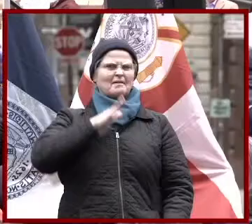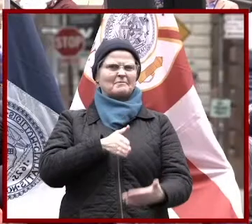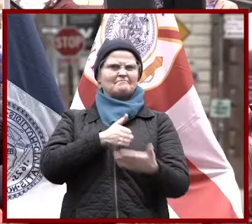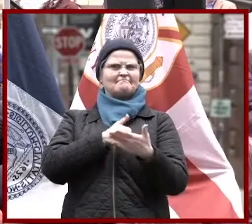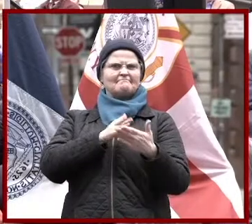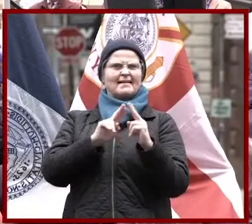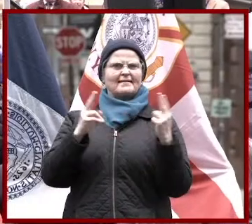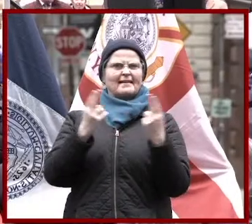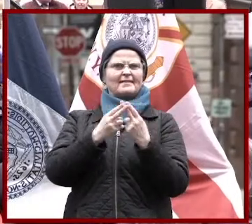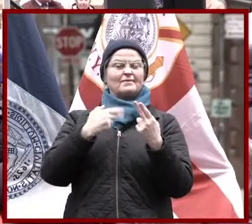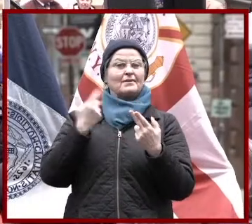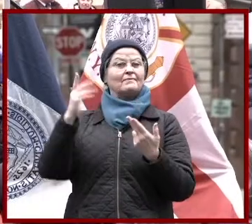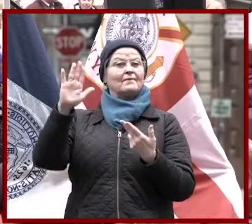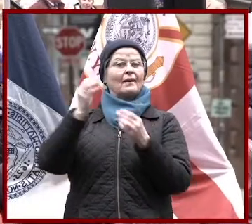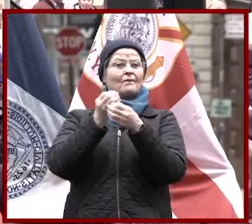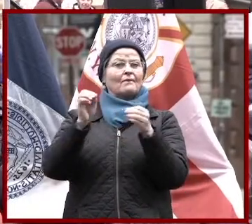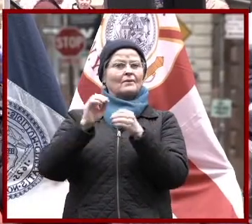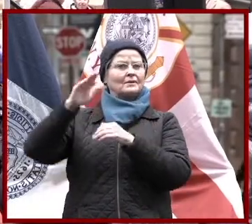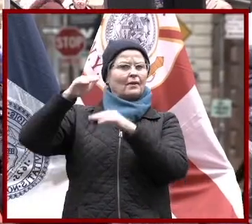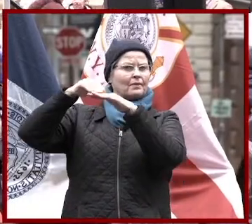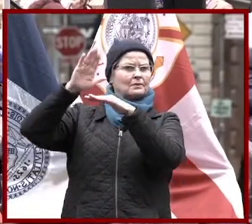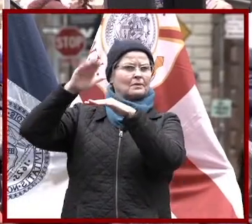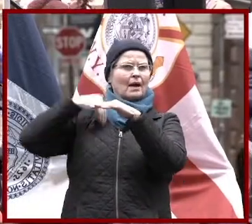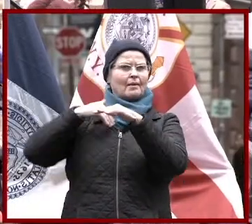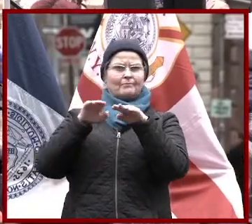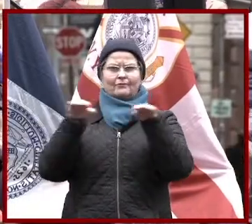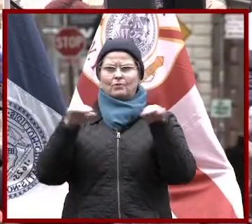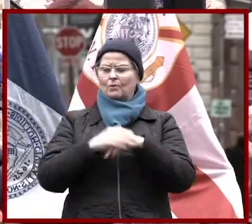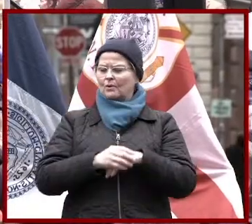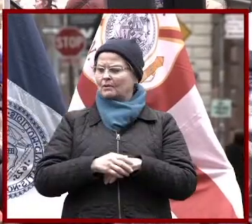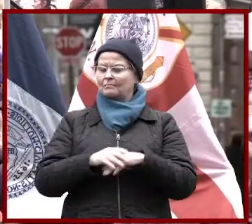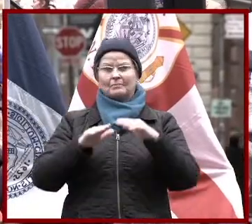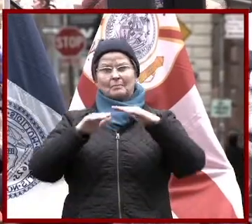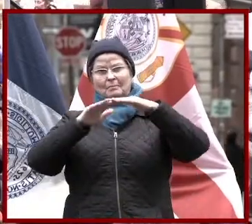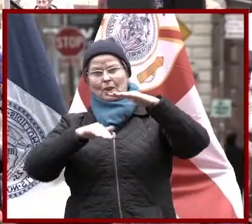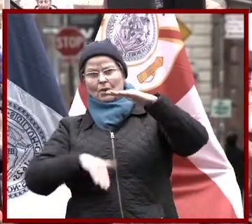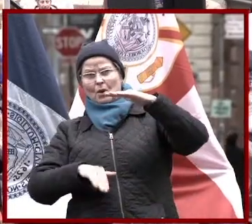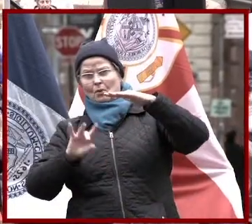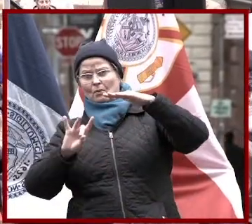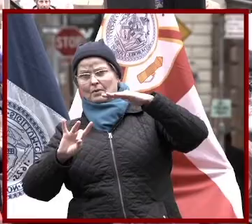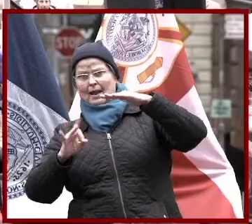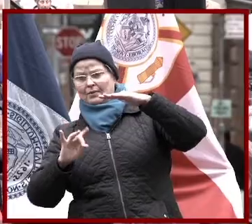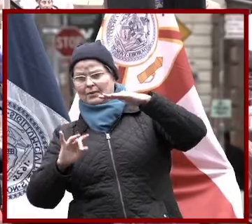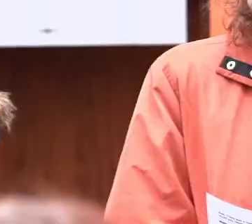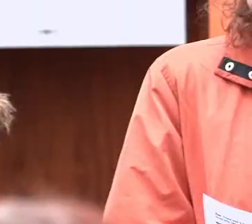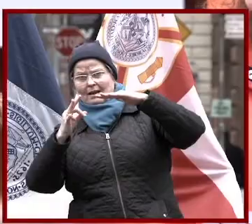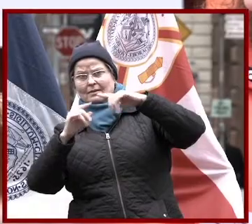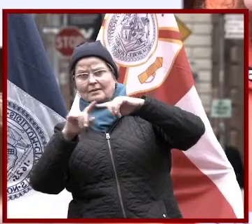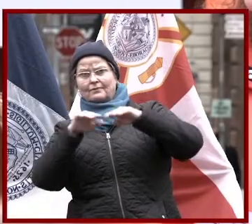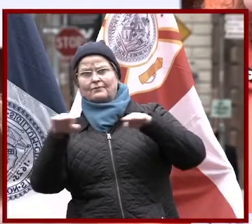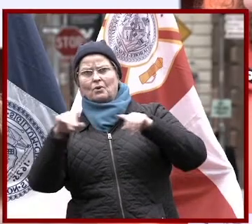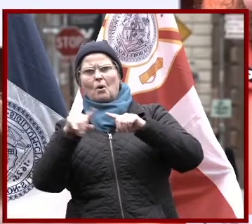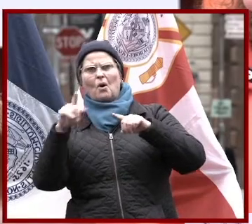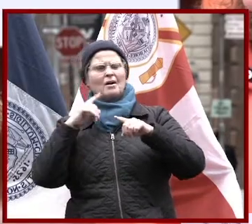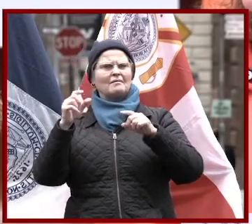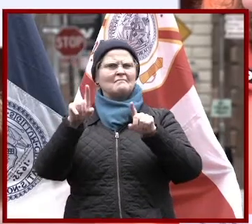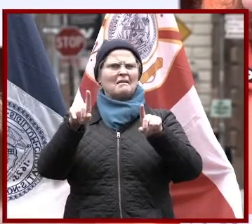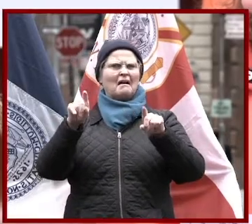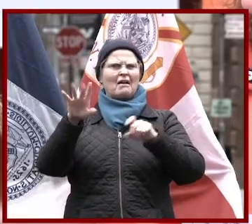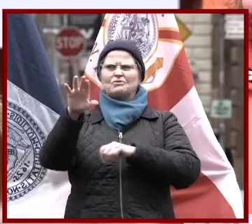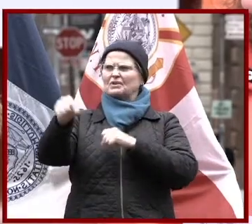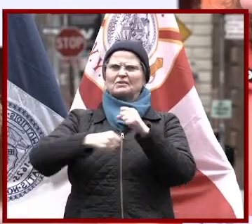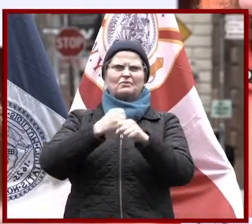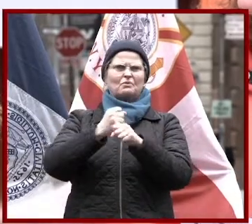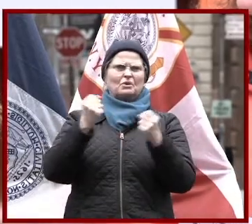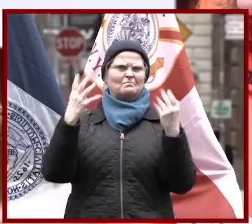floor. Beneath them, hundreds of workers on the 8th and 9th floors filled long lanes of sewing machines.